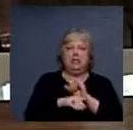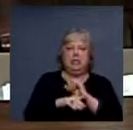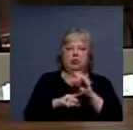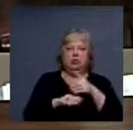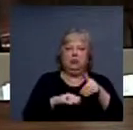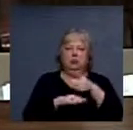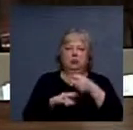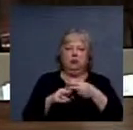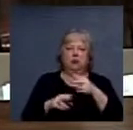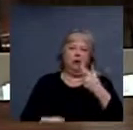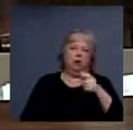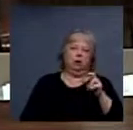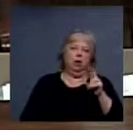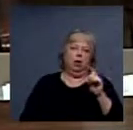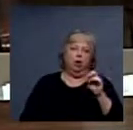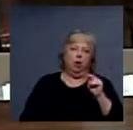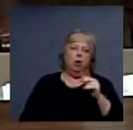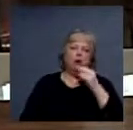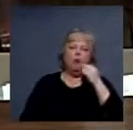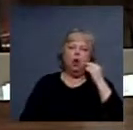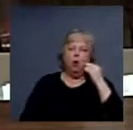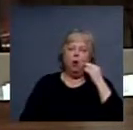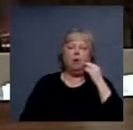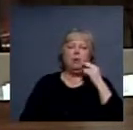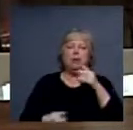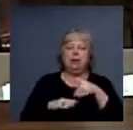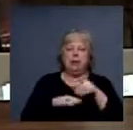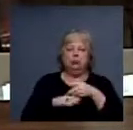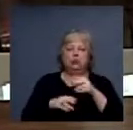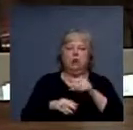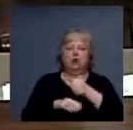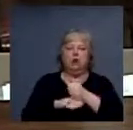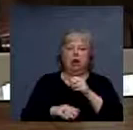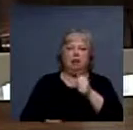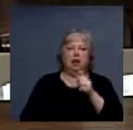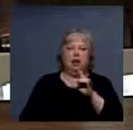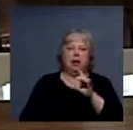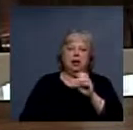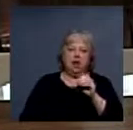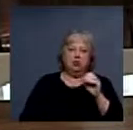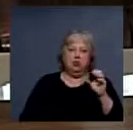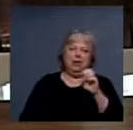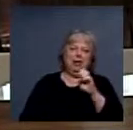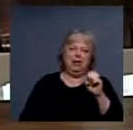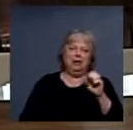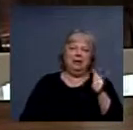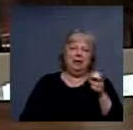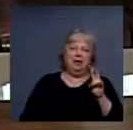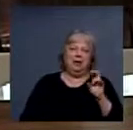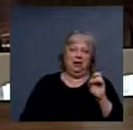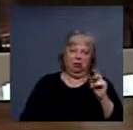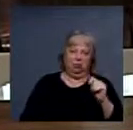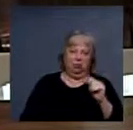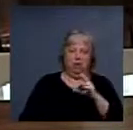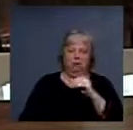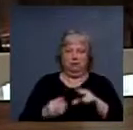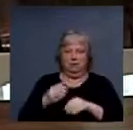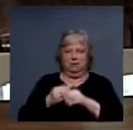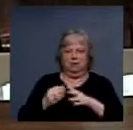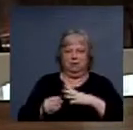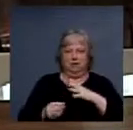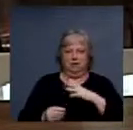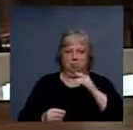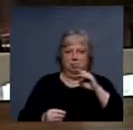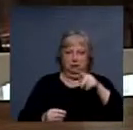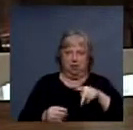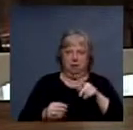titled Garden Home Edition, revised PDI, located at 1800 East 17th Street, Little Rock, Arkansas, amending the official zoning map of the